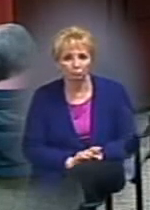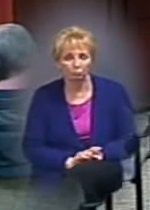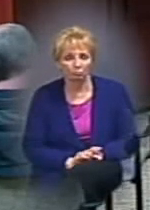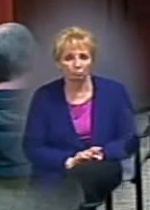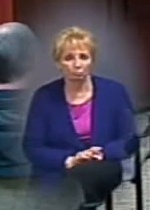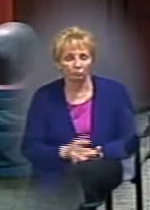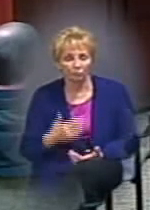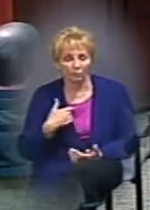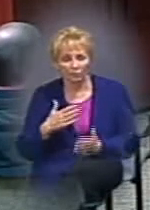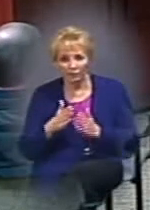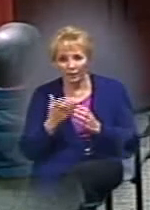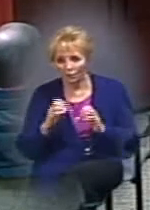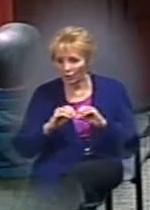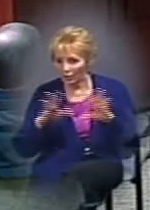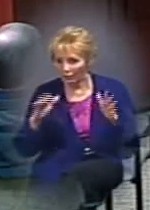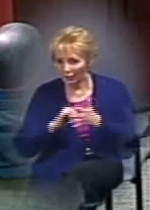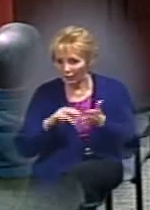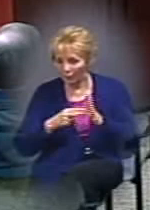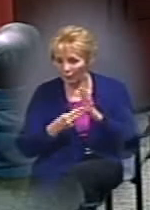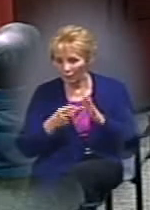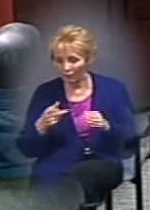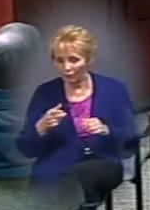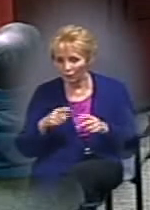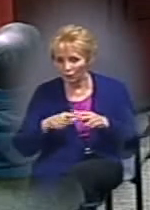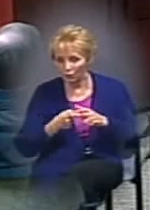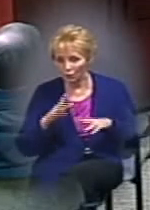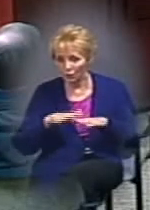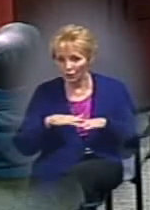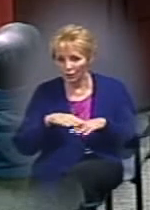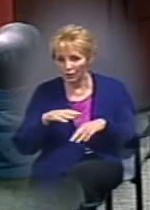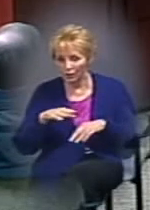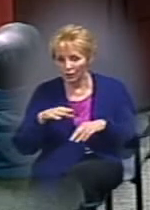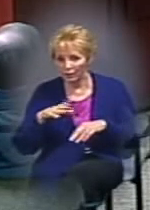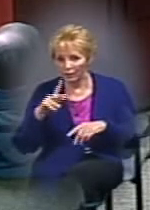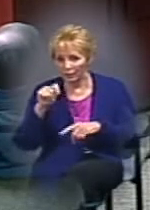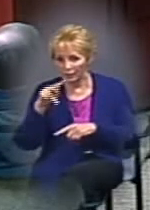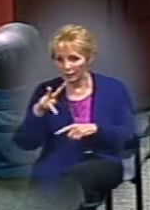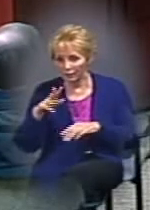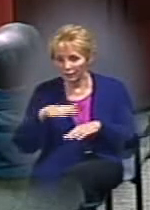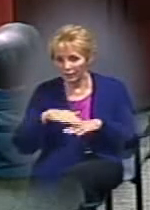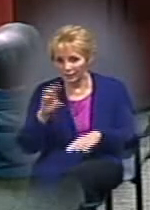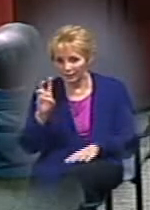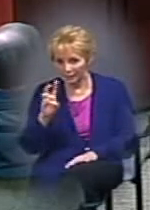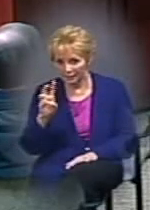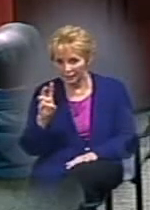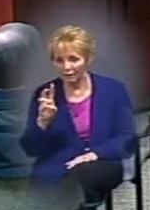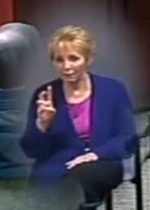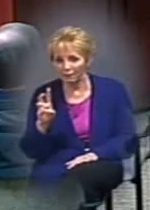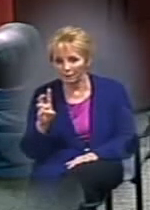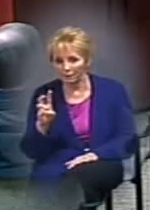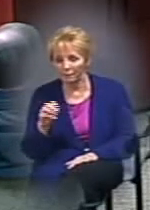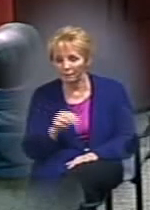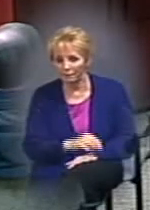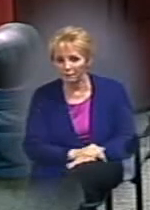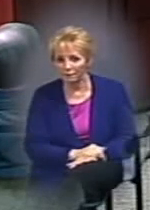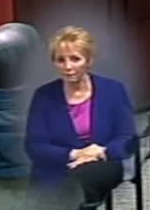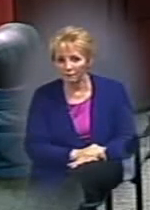If I may ask, clarifying, that would mean that you would only start your televising at 6 o'clock when business